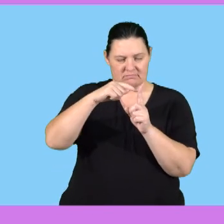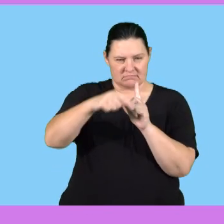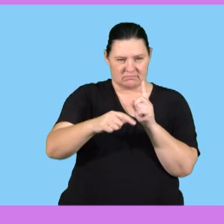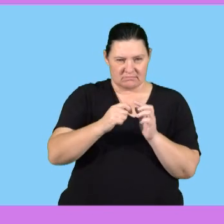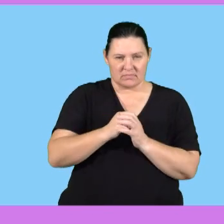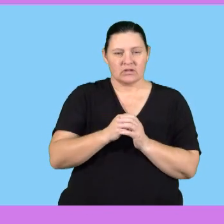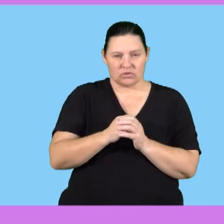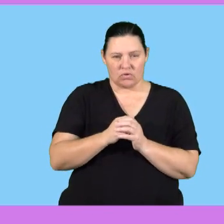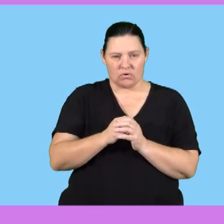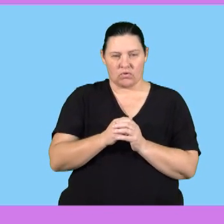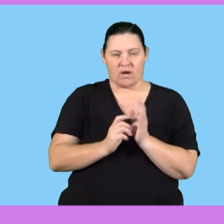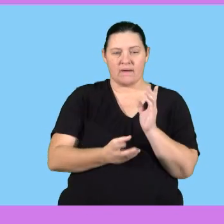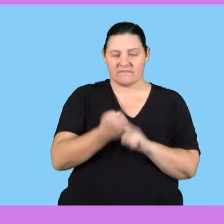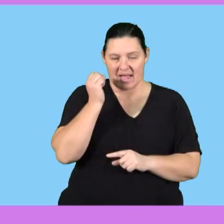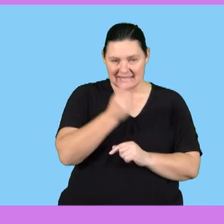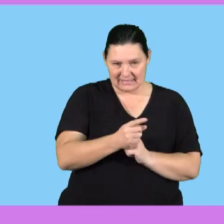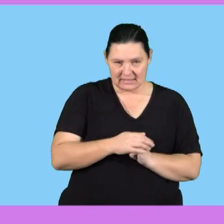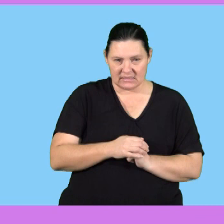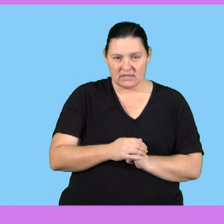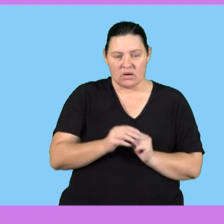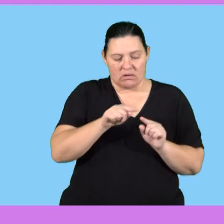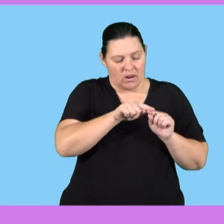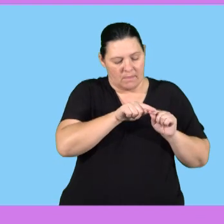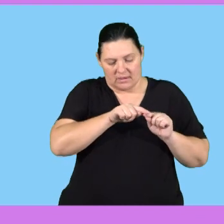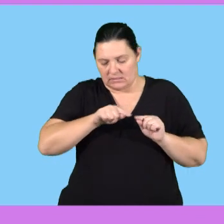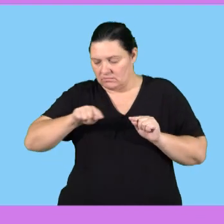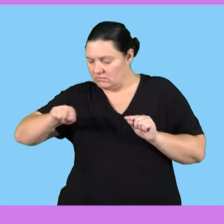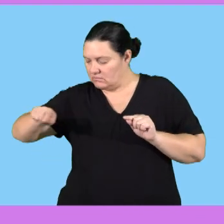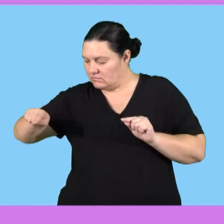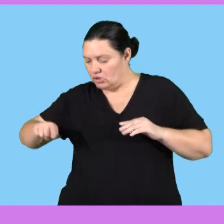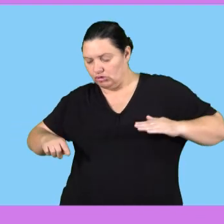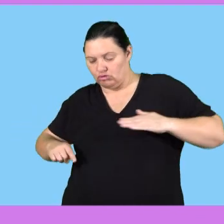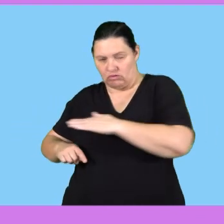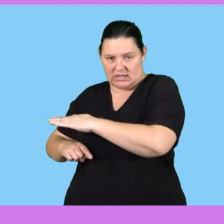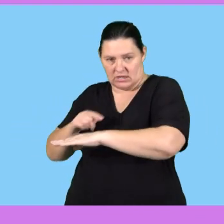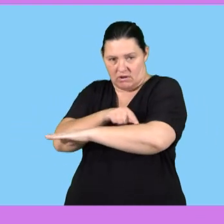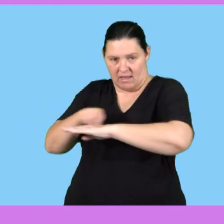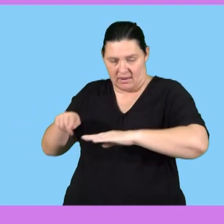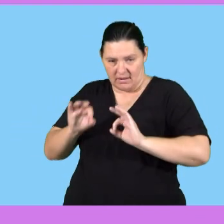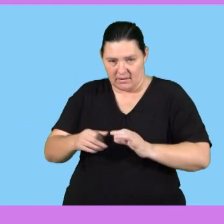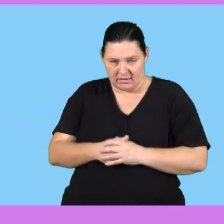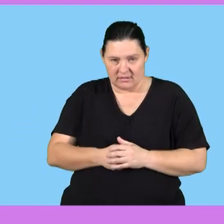here. Okay, so I found the point of intersection. Now I'll move to my right-hand side.